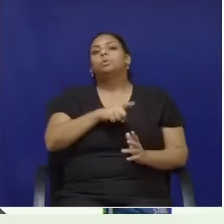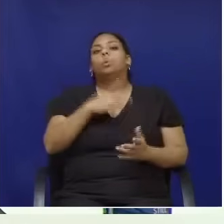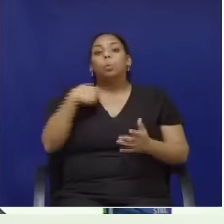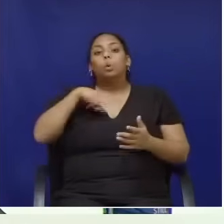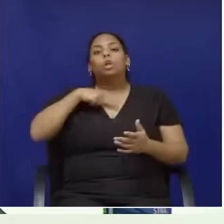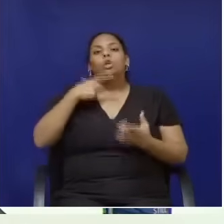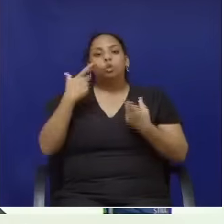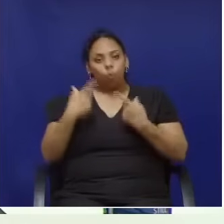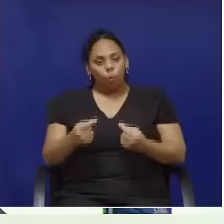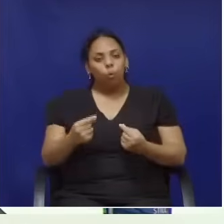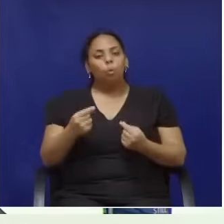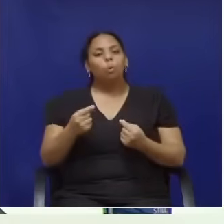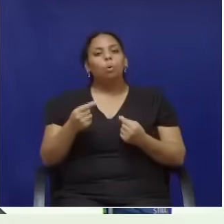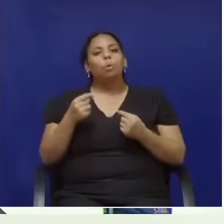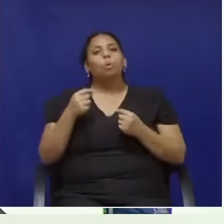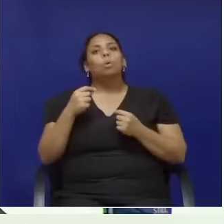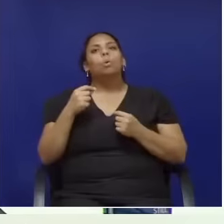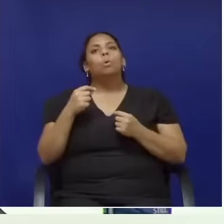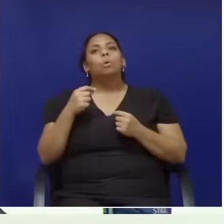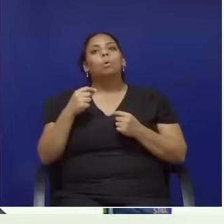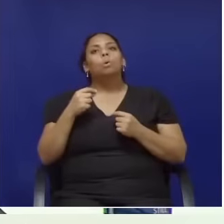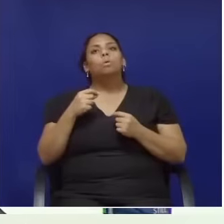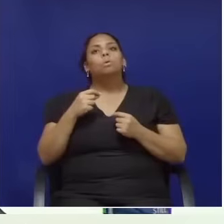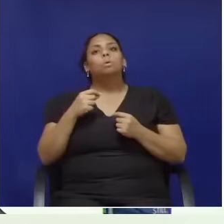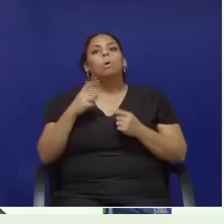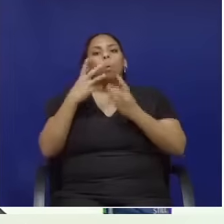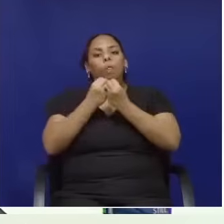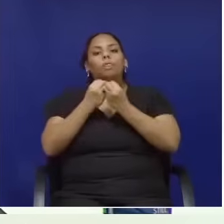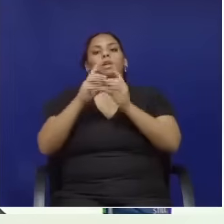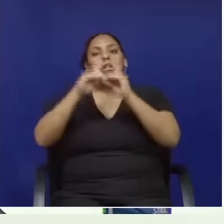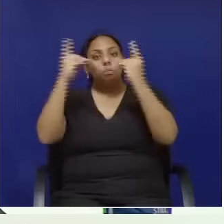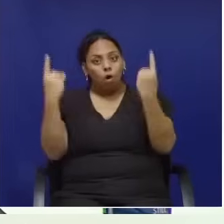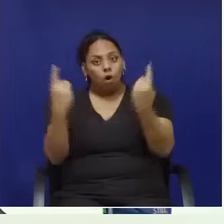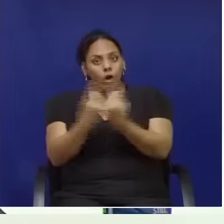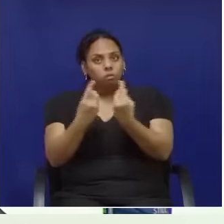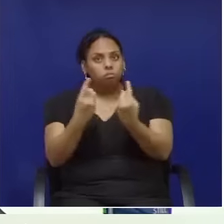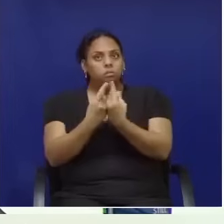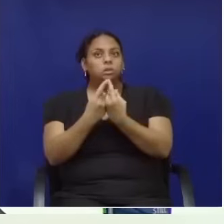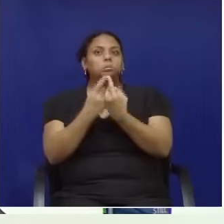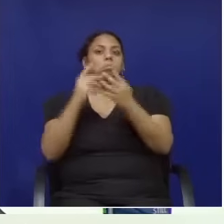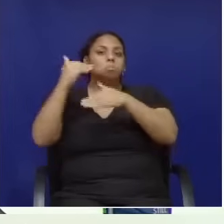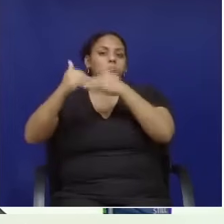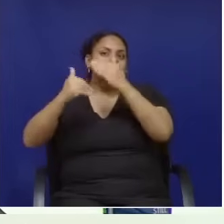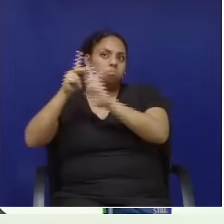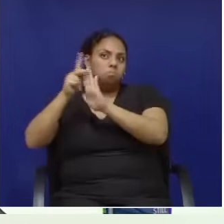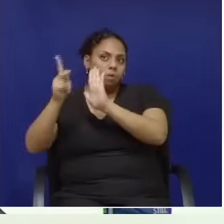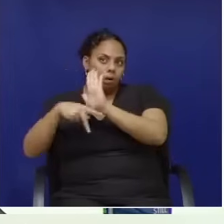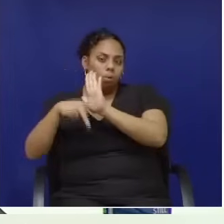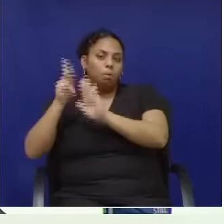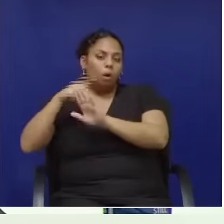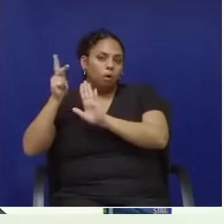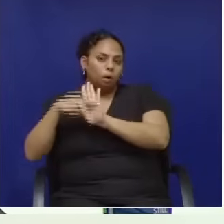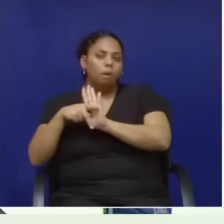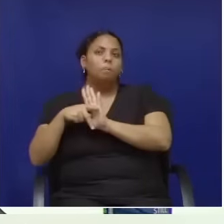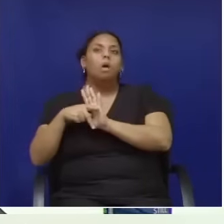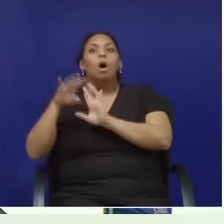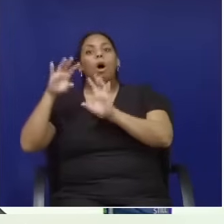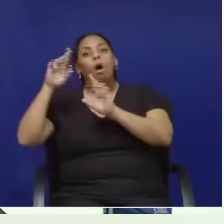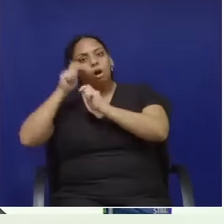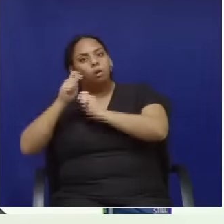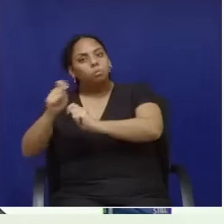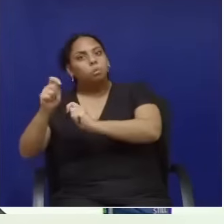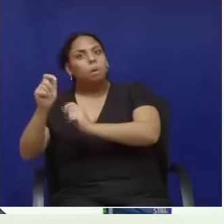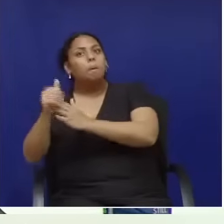ensuring that this is also in line with the departmental organogram. And the Honourable Member is correct,